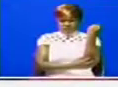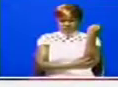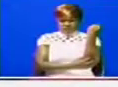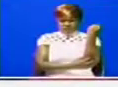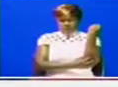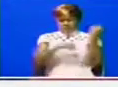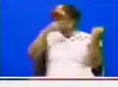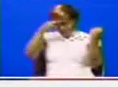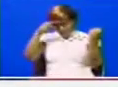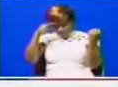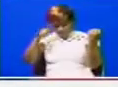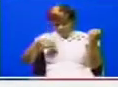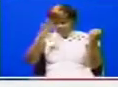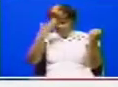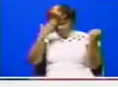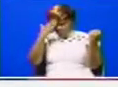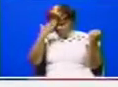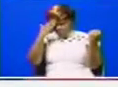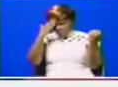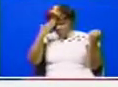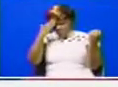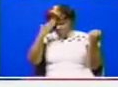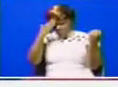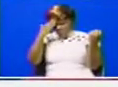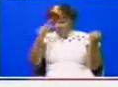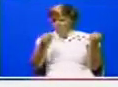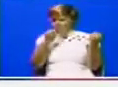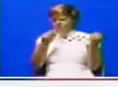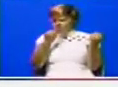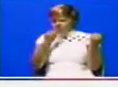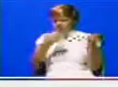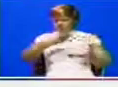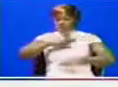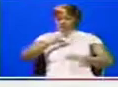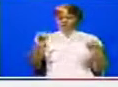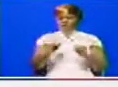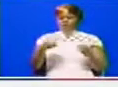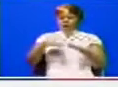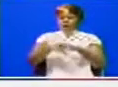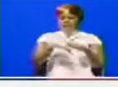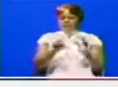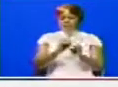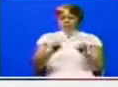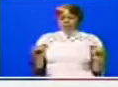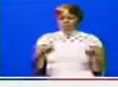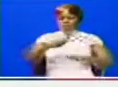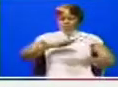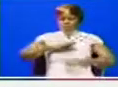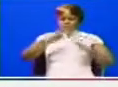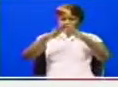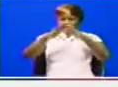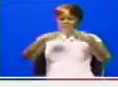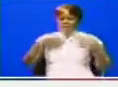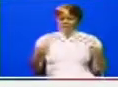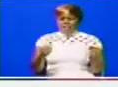Why we say that? Because, you know, we know children are malnourished, children lack of access to adequate health